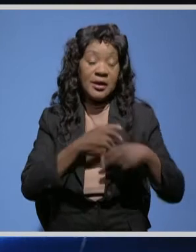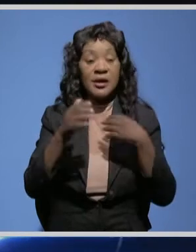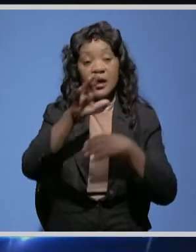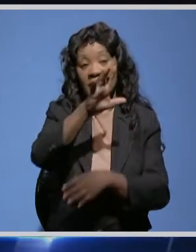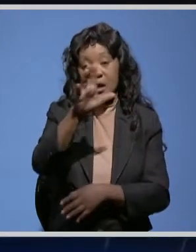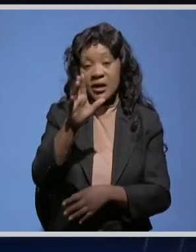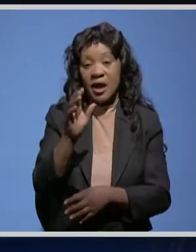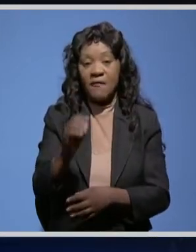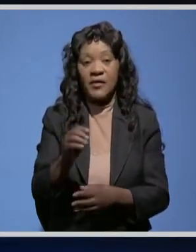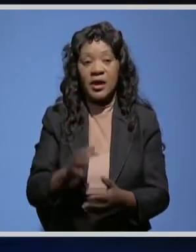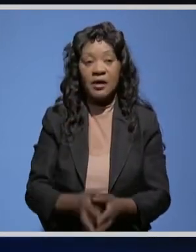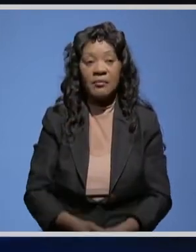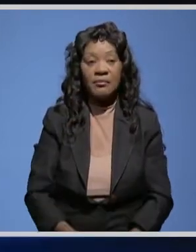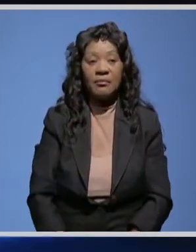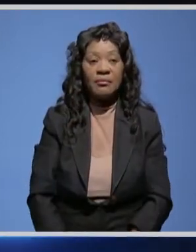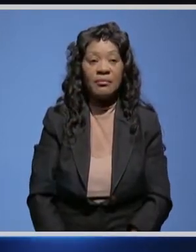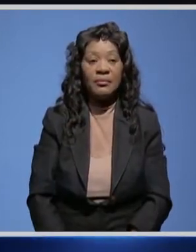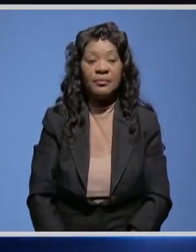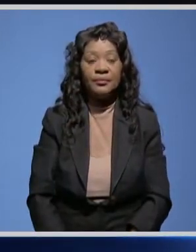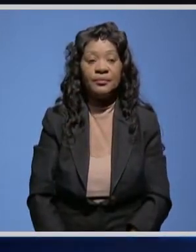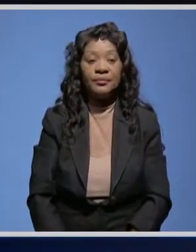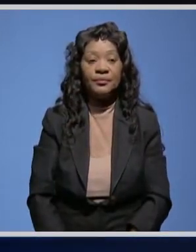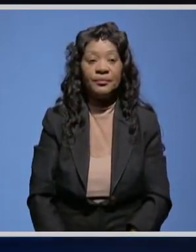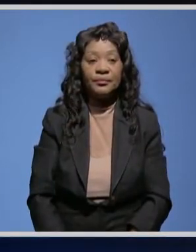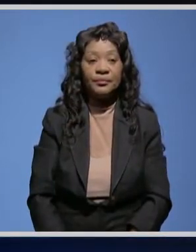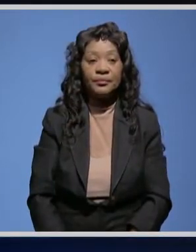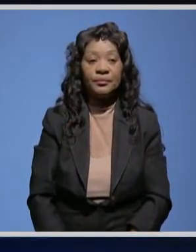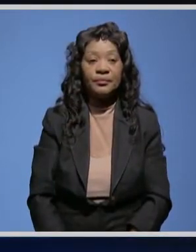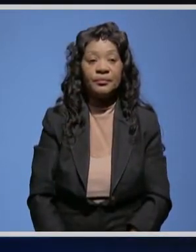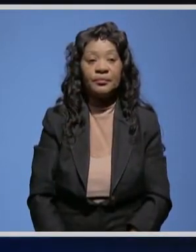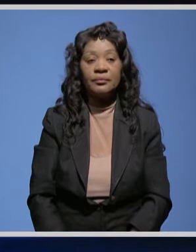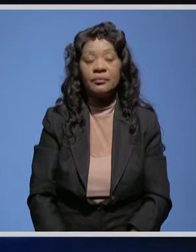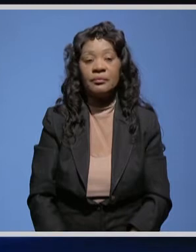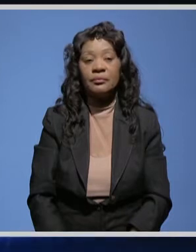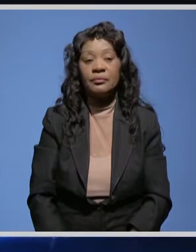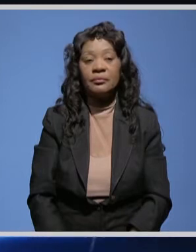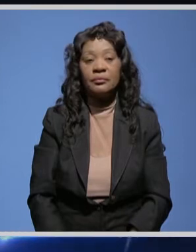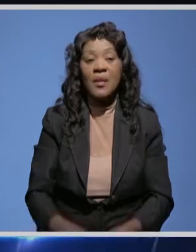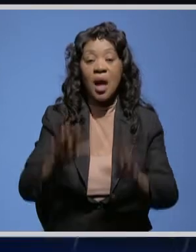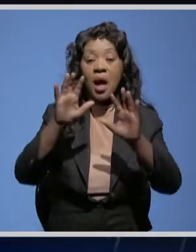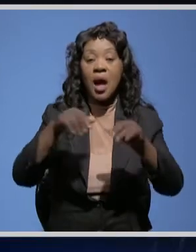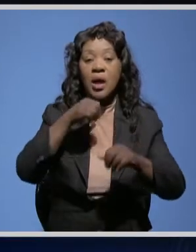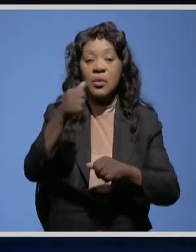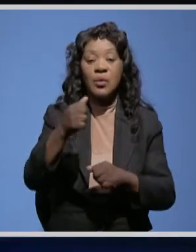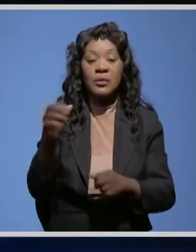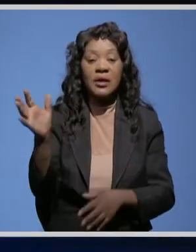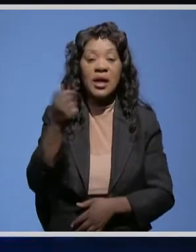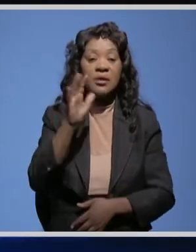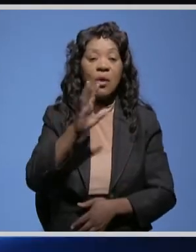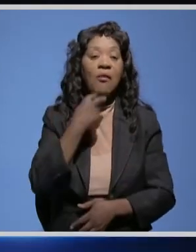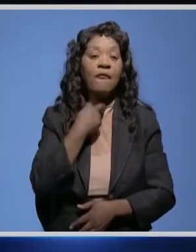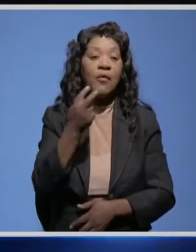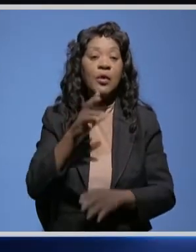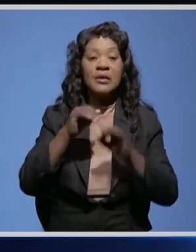the critical need for community-wide engagement and participation in preventive measures that can stop the spread of